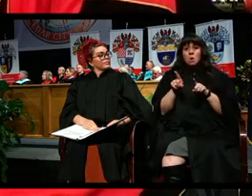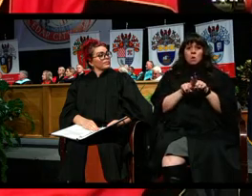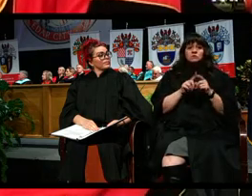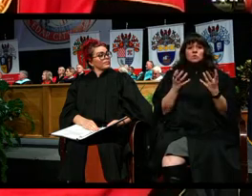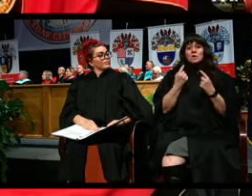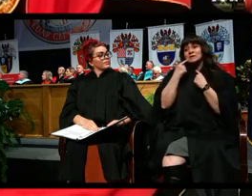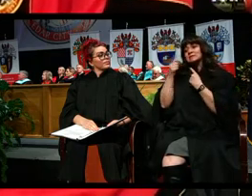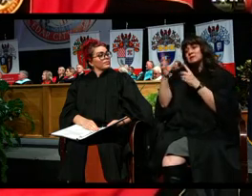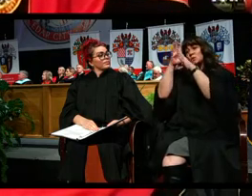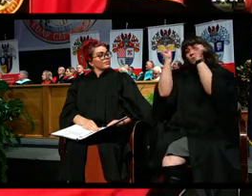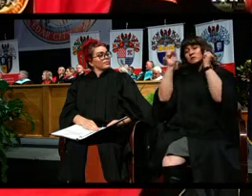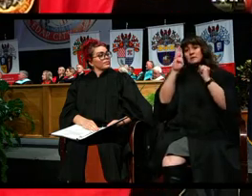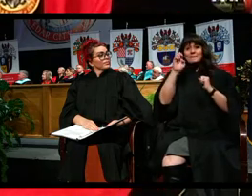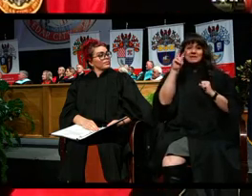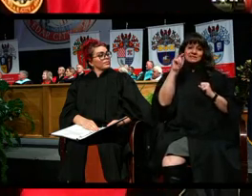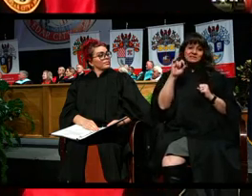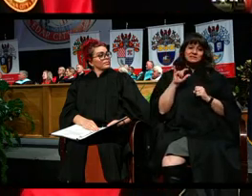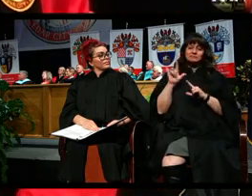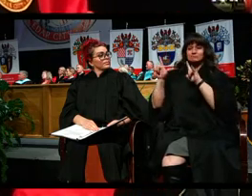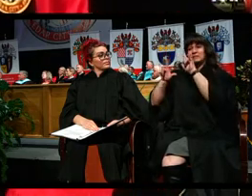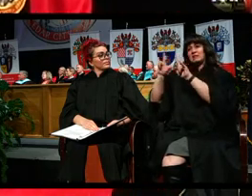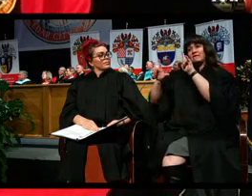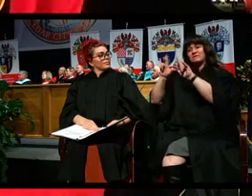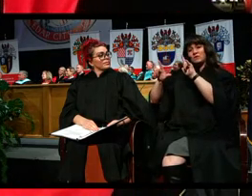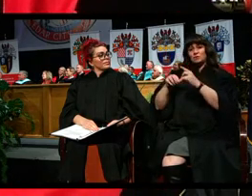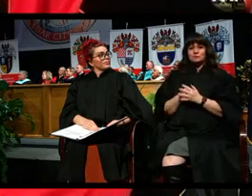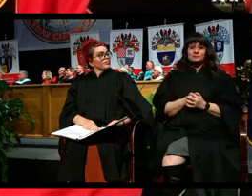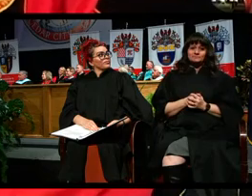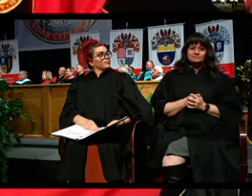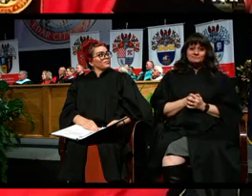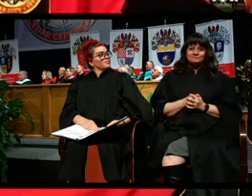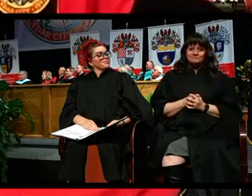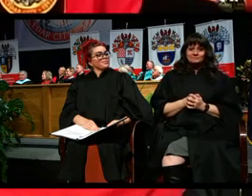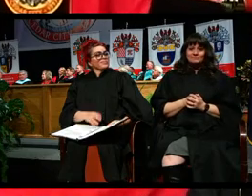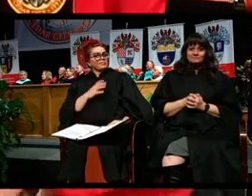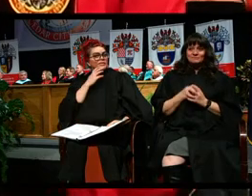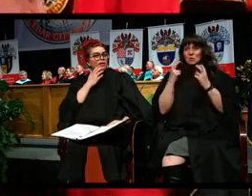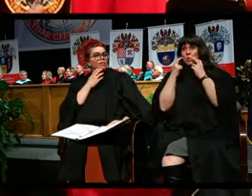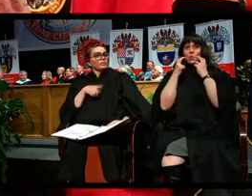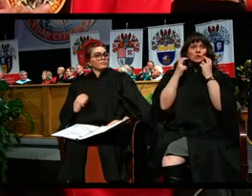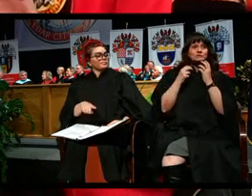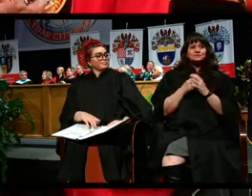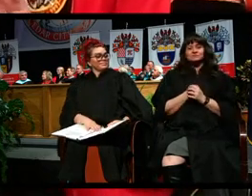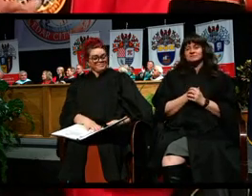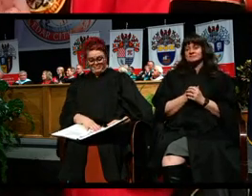President Benson that we love you. And we are...